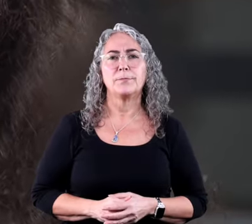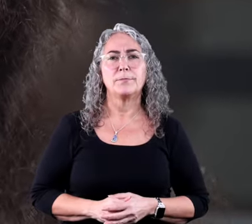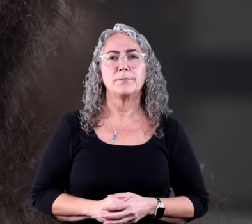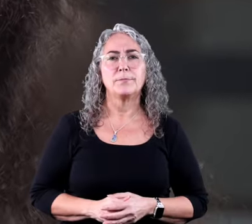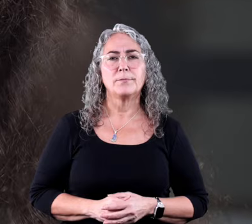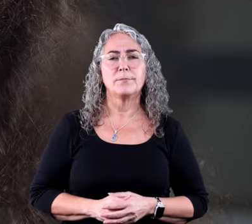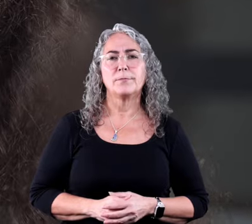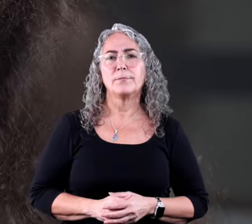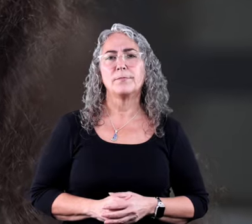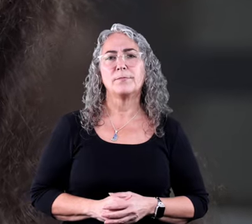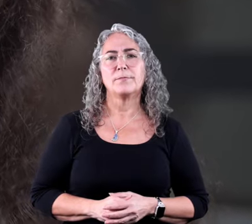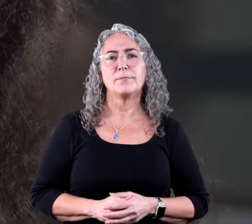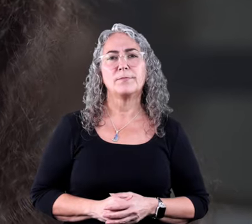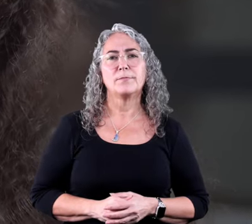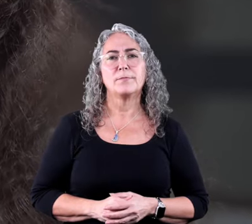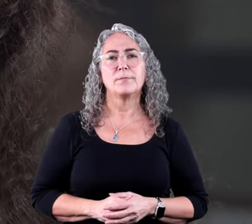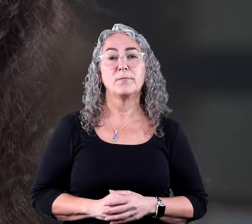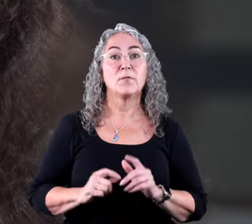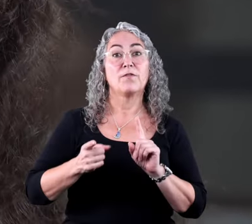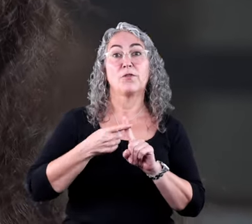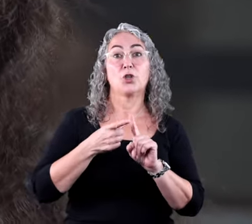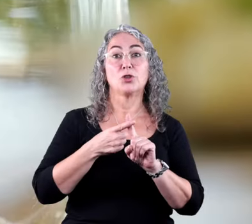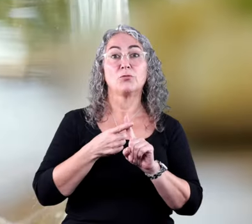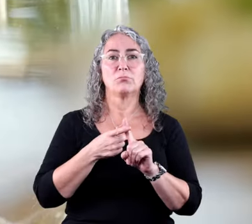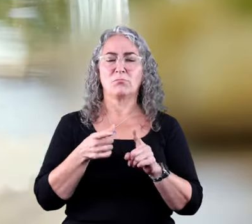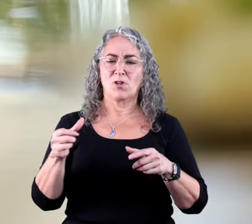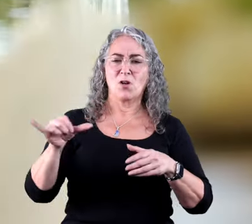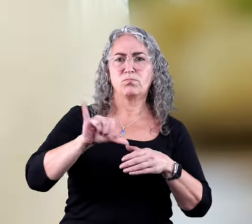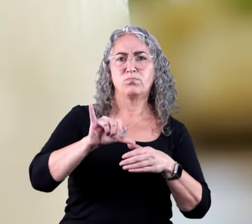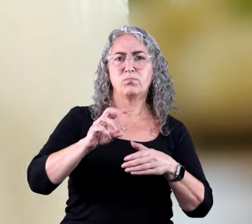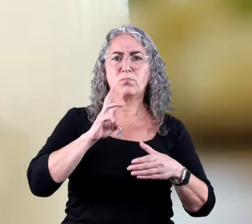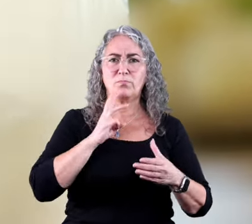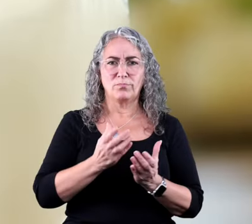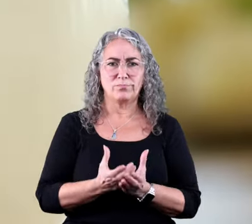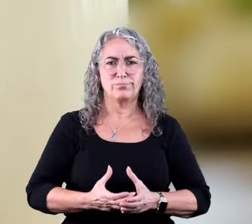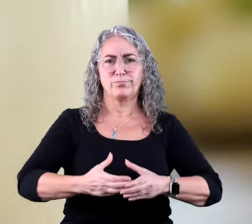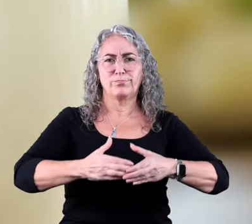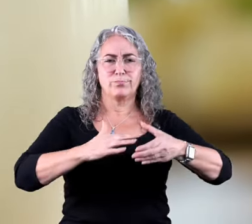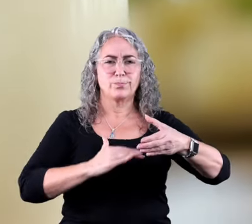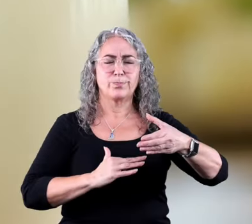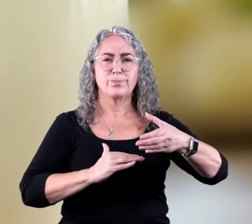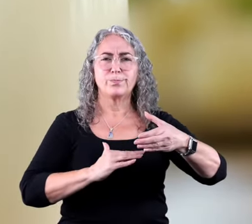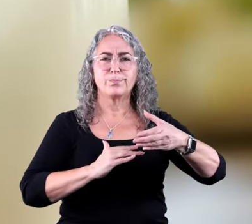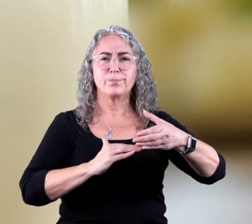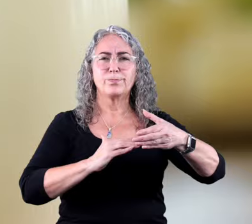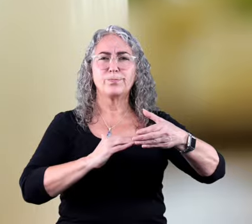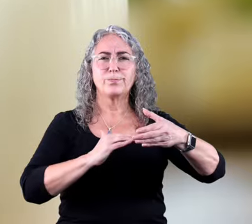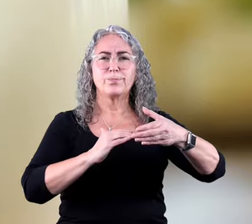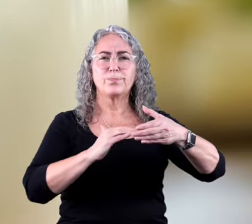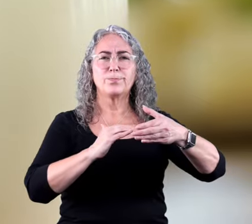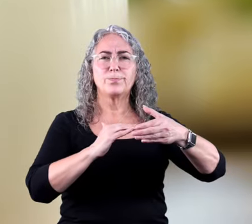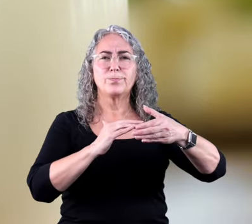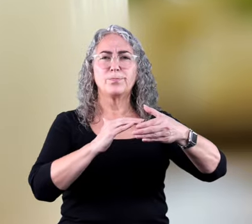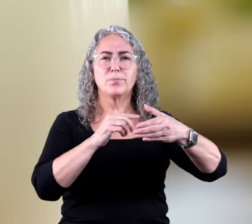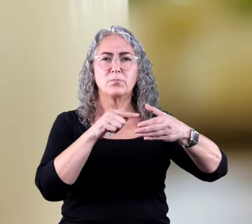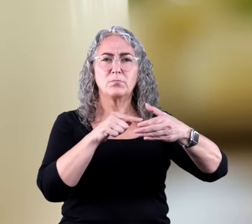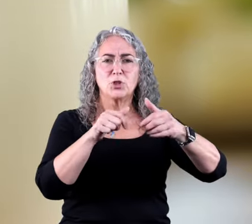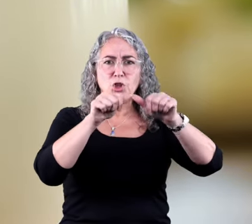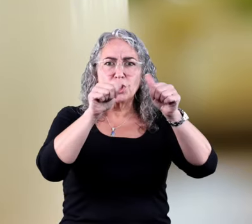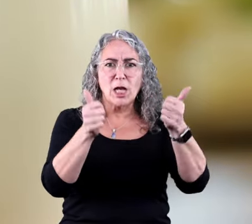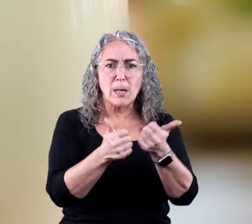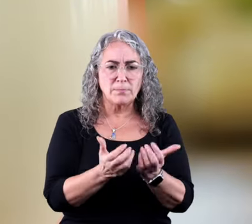what all liquids have in common? First, they will always fill the bottom of a container if you pour them